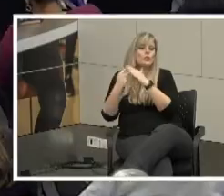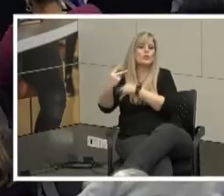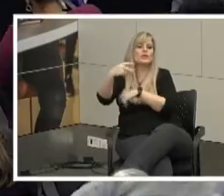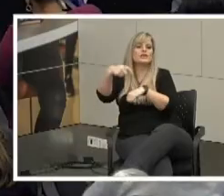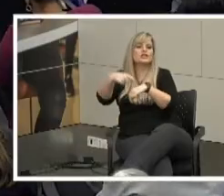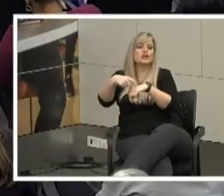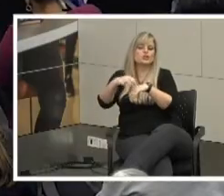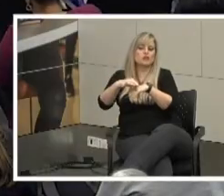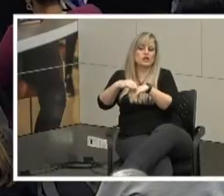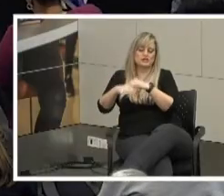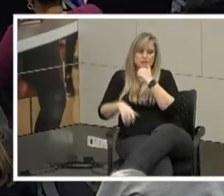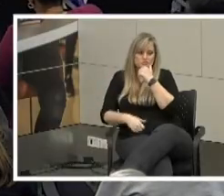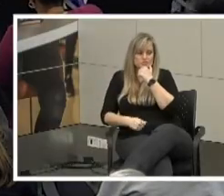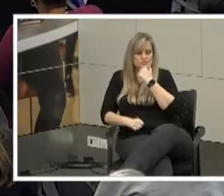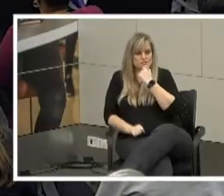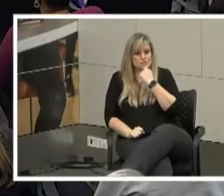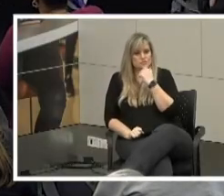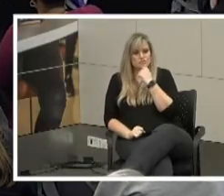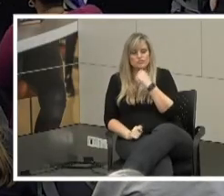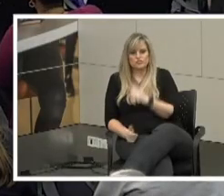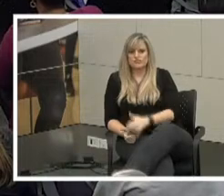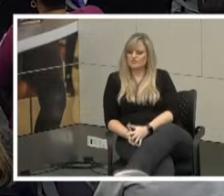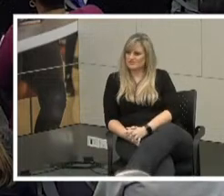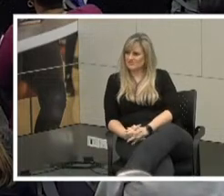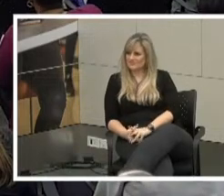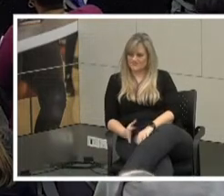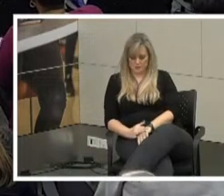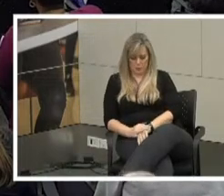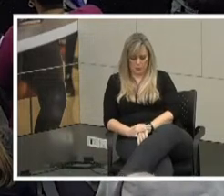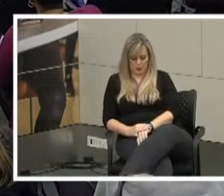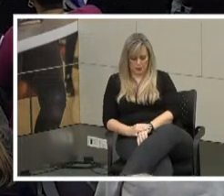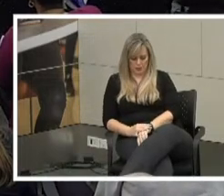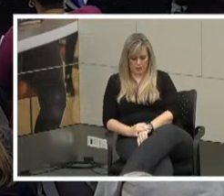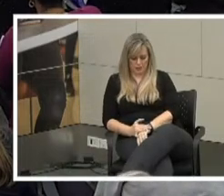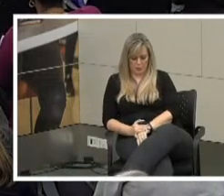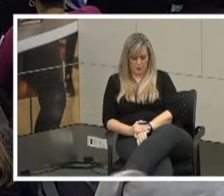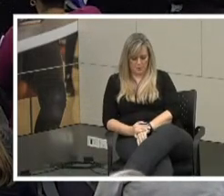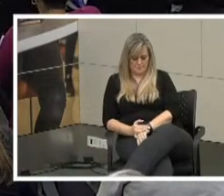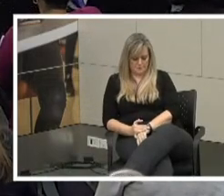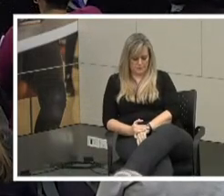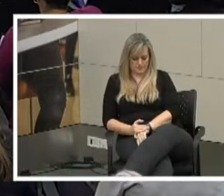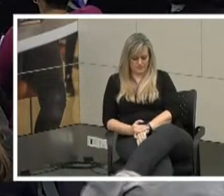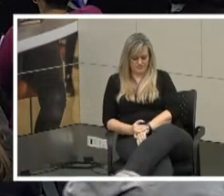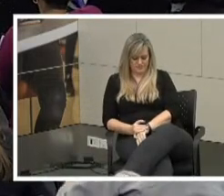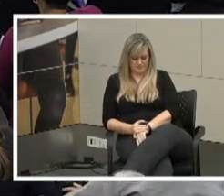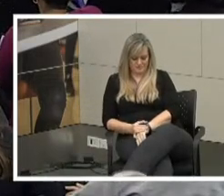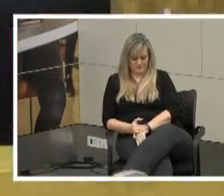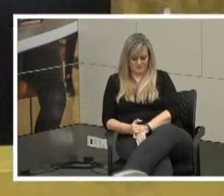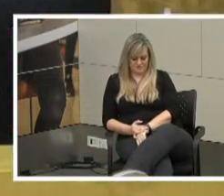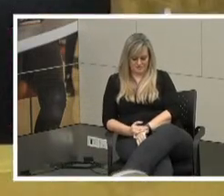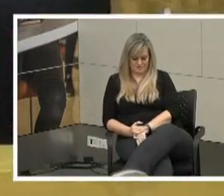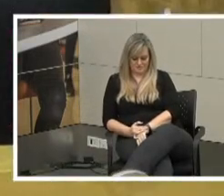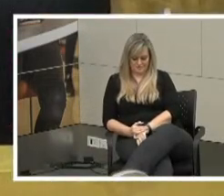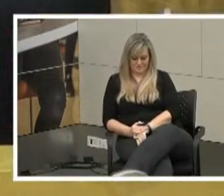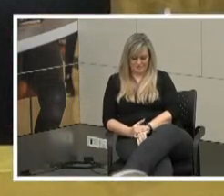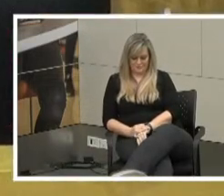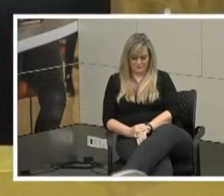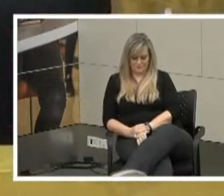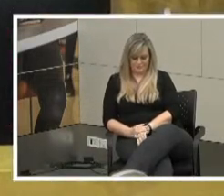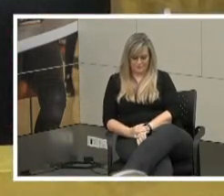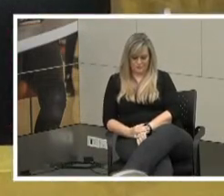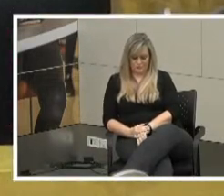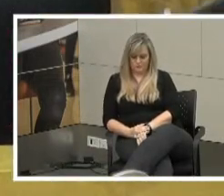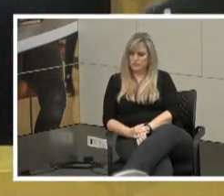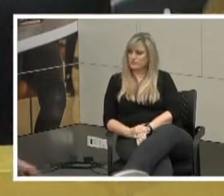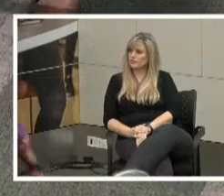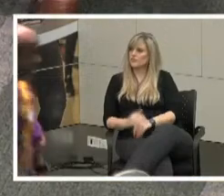ring thank you speaker number three who our our third speaker is Miss Nuno